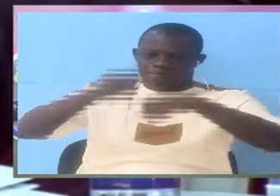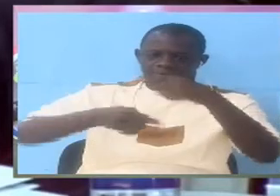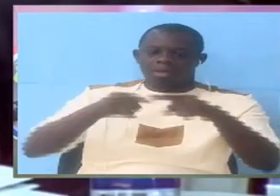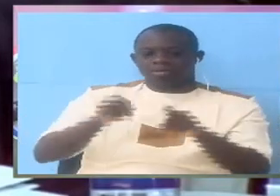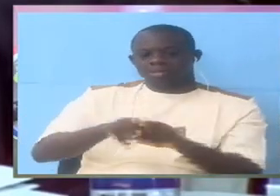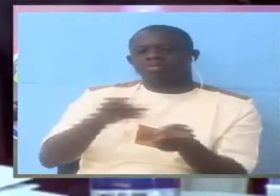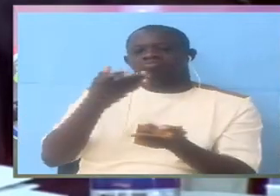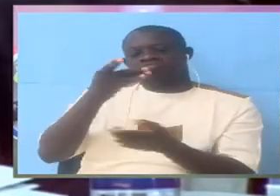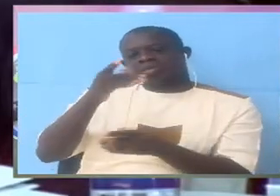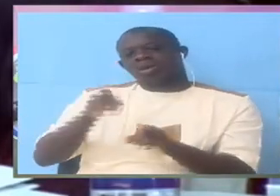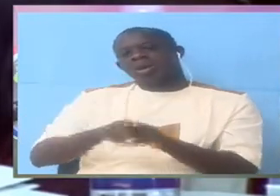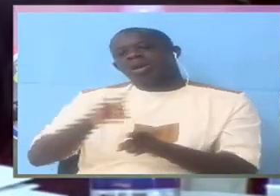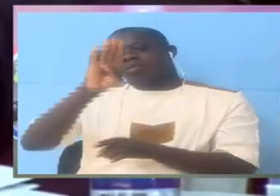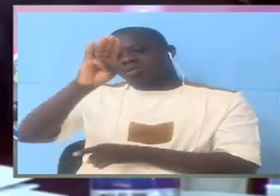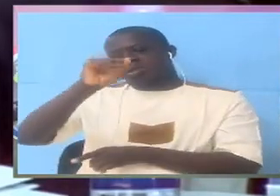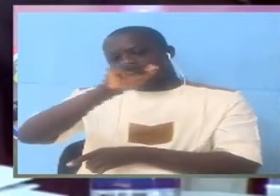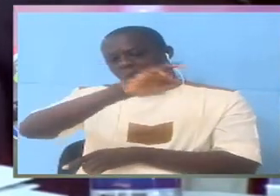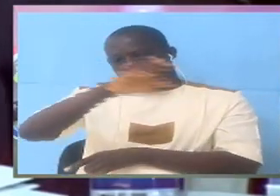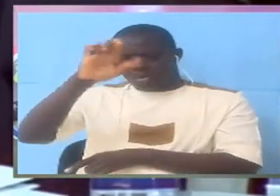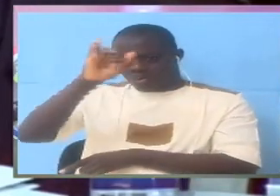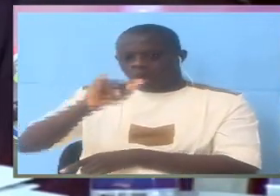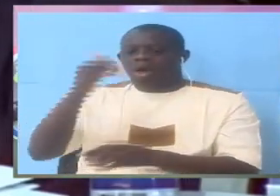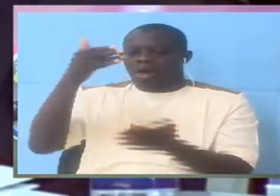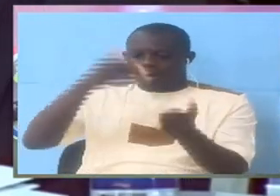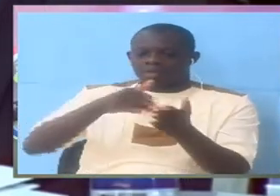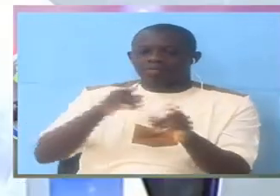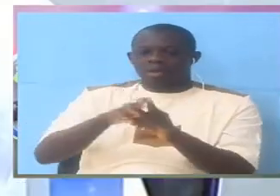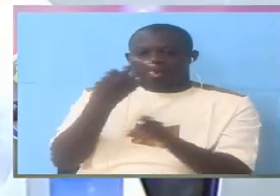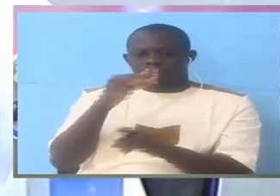closing remarks to make, please proceed to make them now.